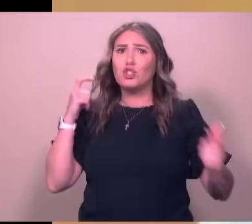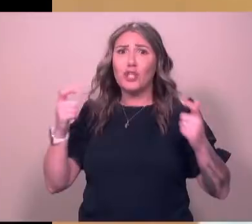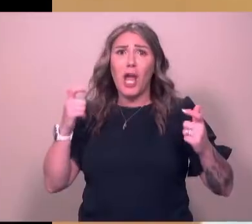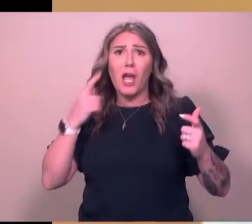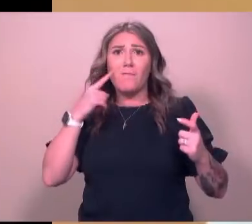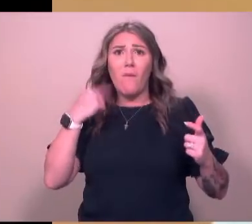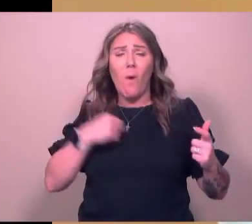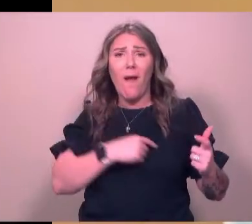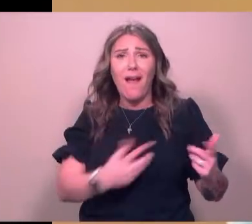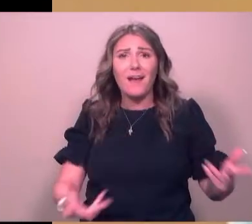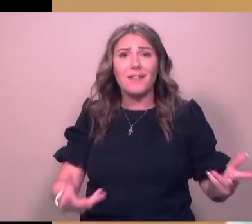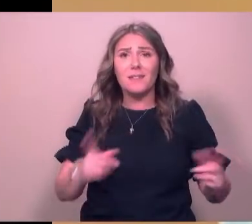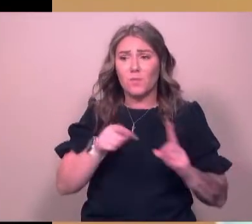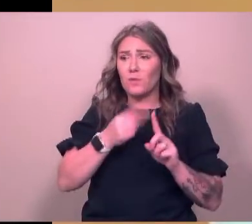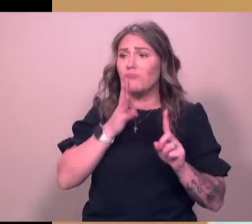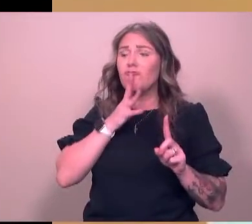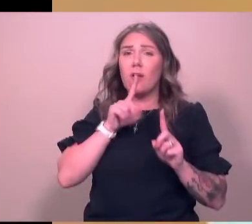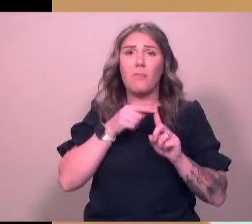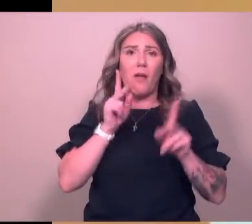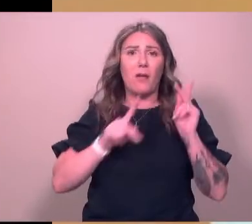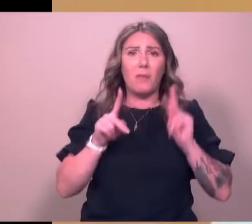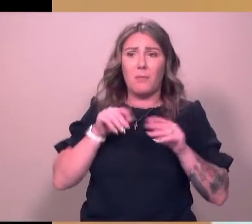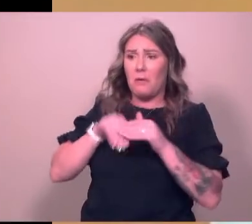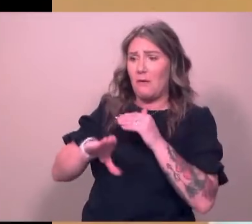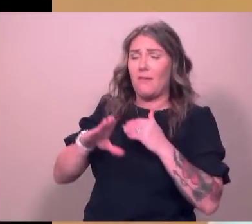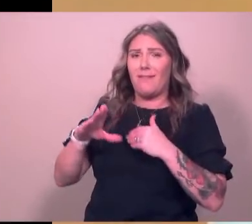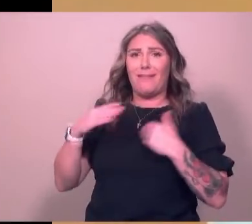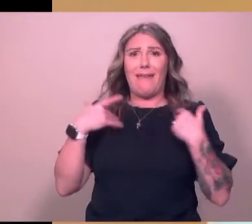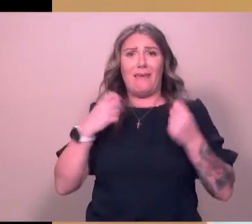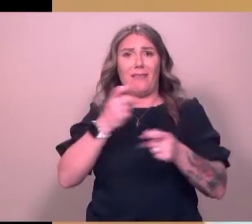huge for us when we're talking about people coming into healthcare.